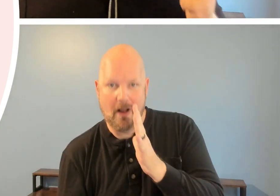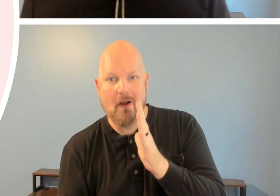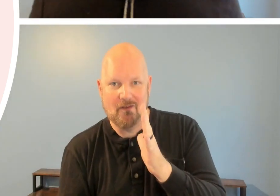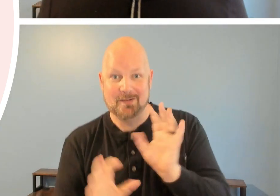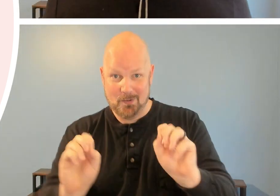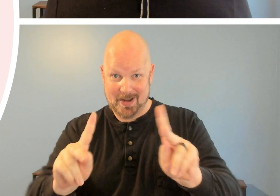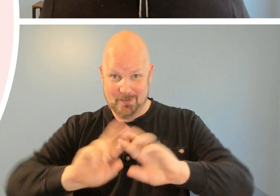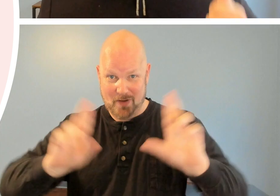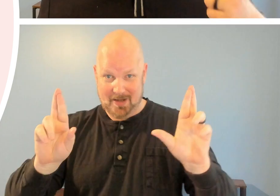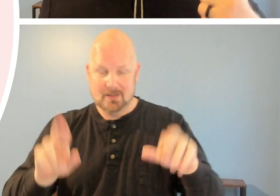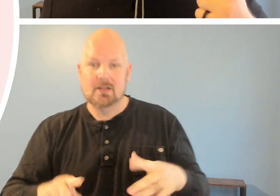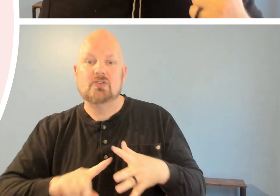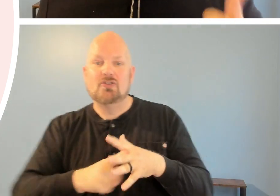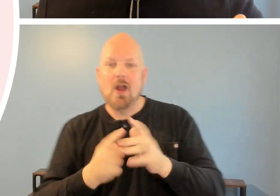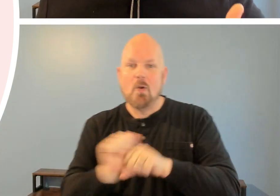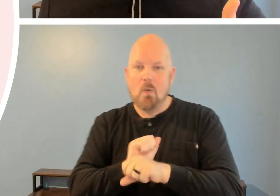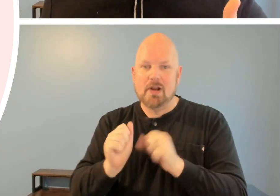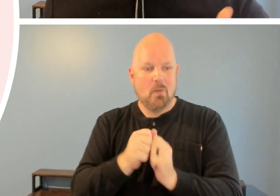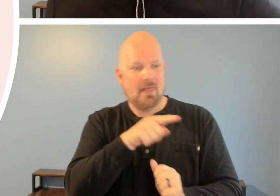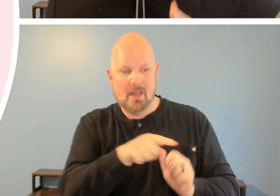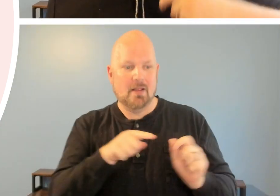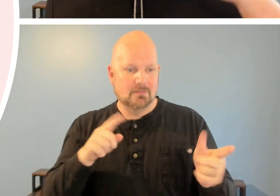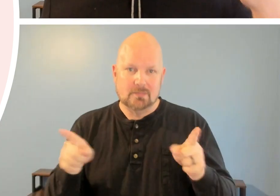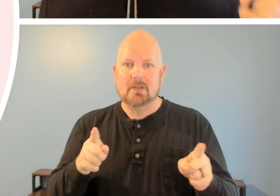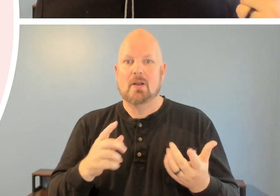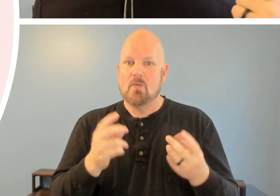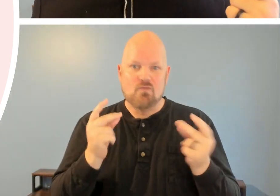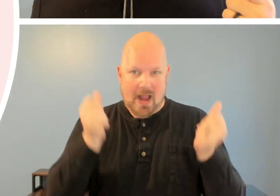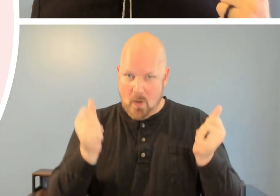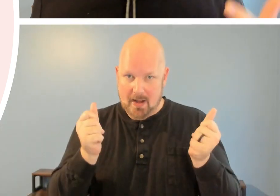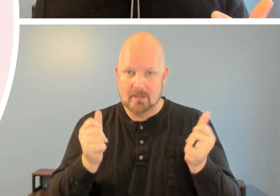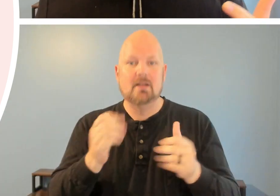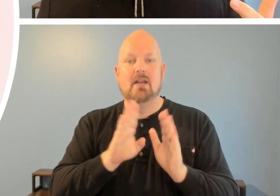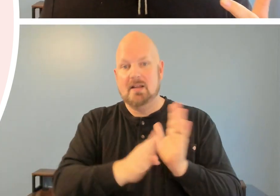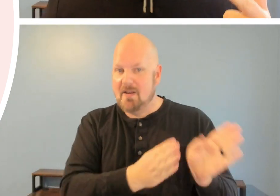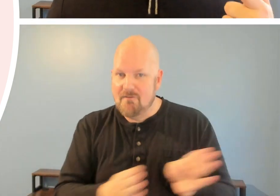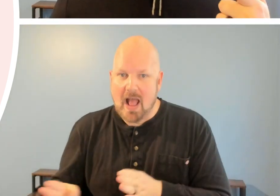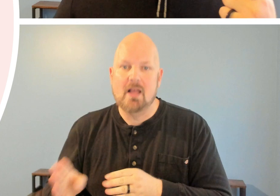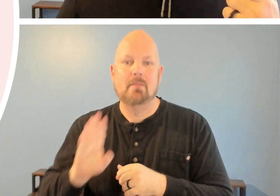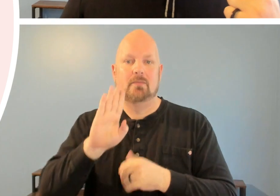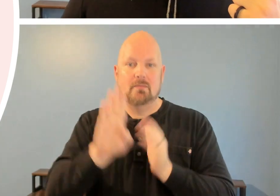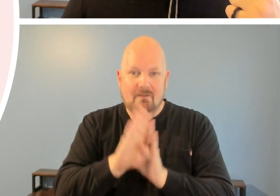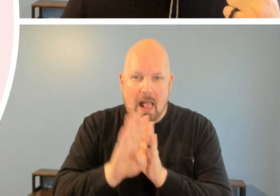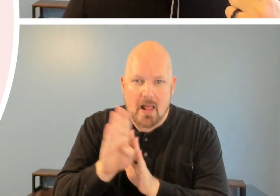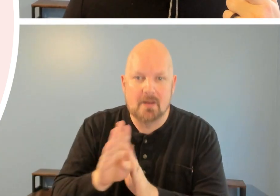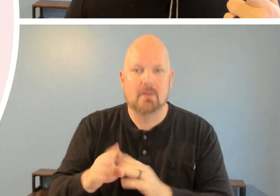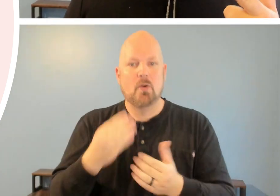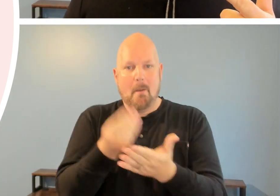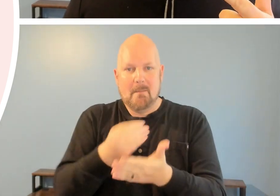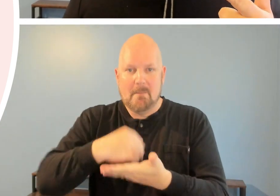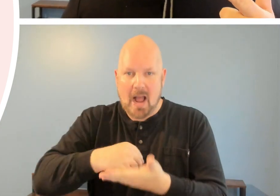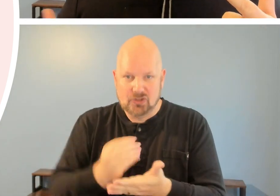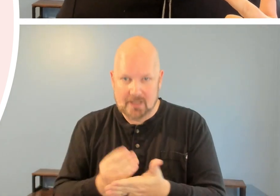with them right away. Start developing your plan of action. Start developing your budget of what is going